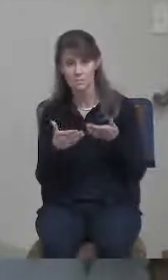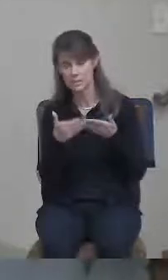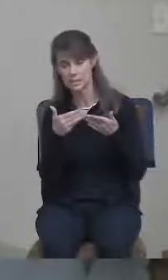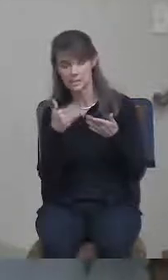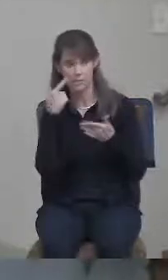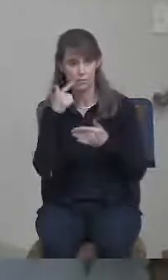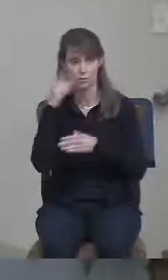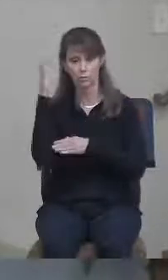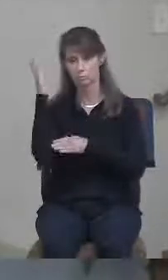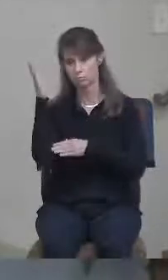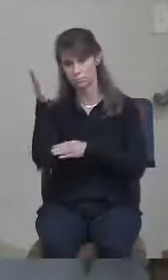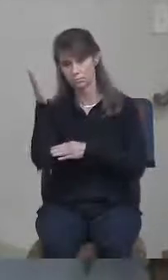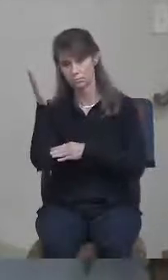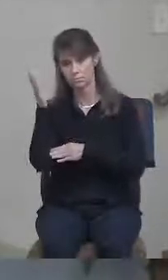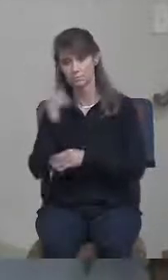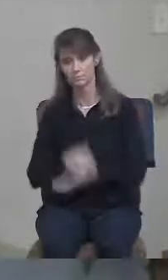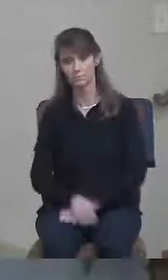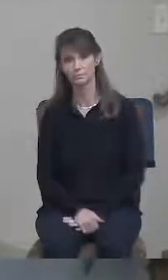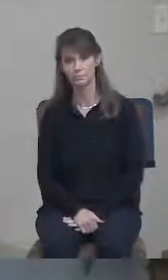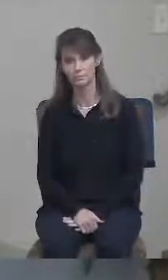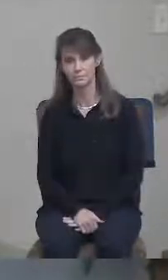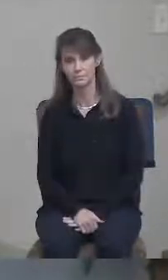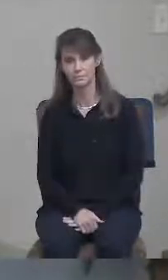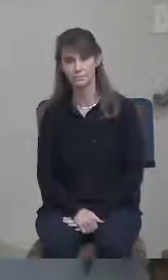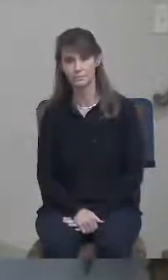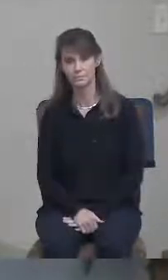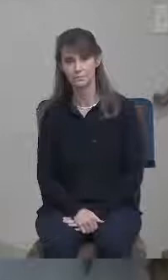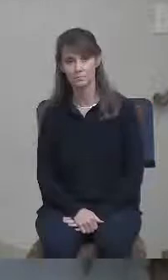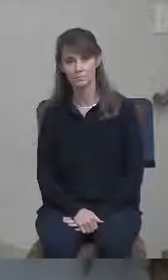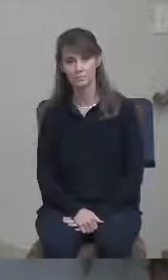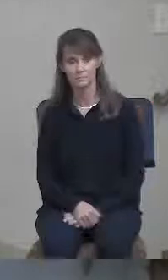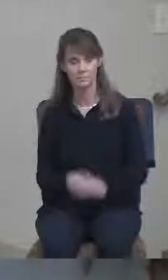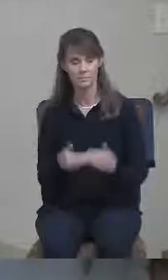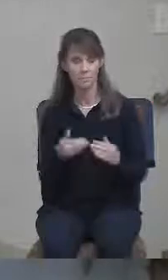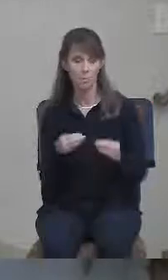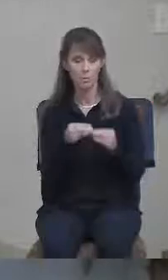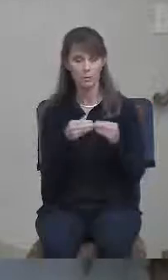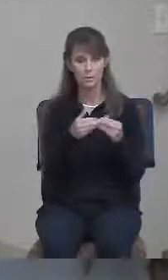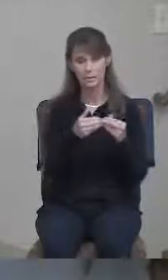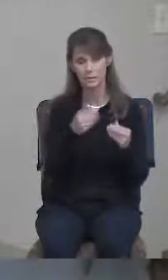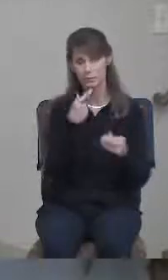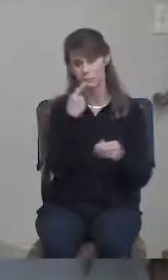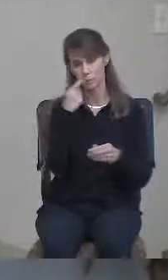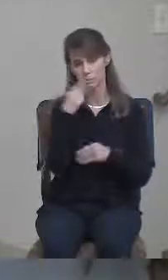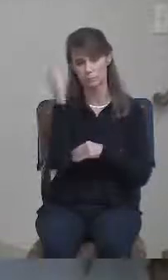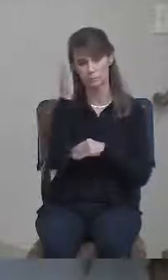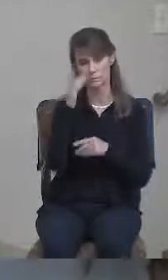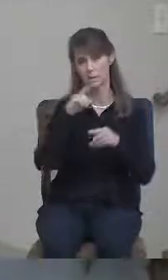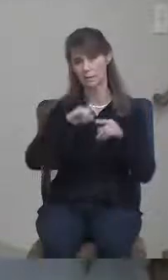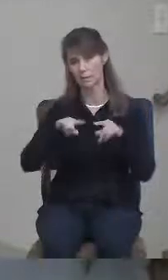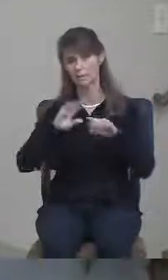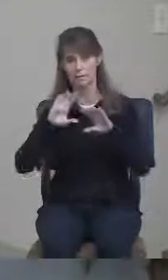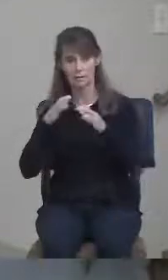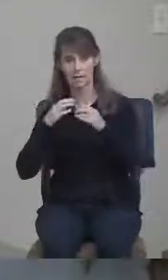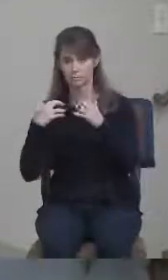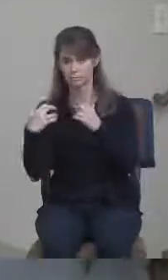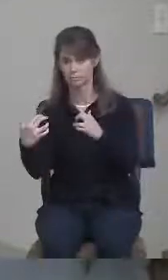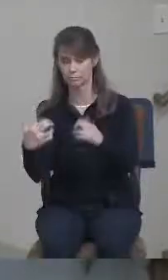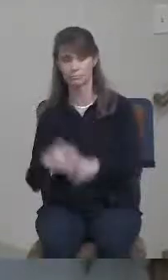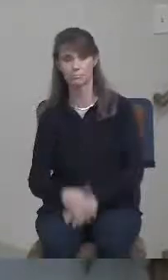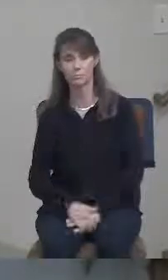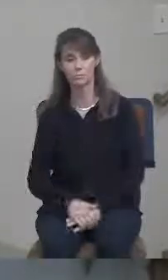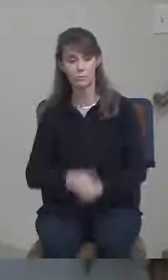of arrangement. So the subject, as I said, is church history. Of course, church history is